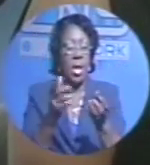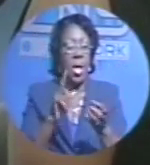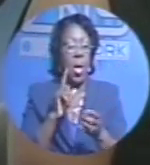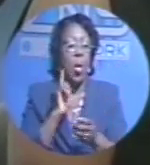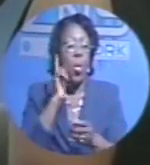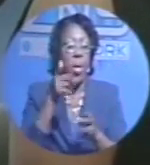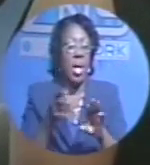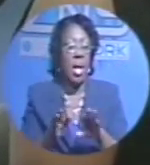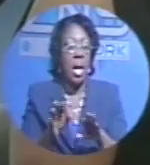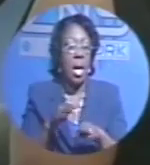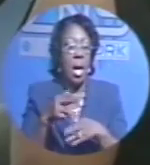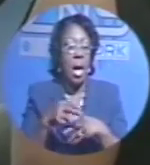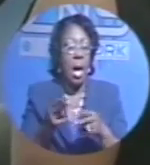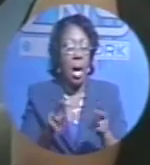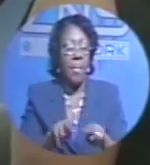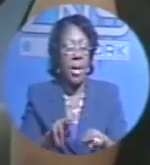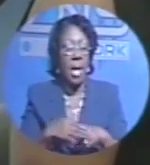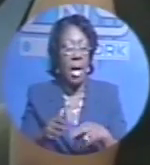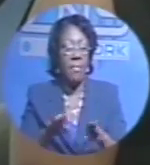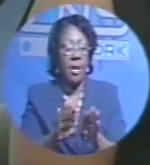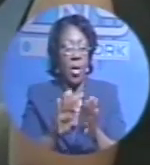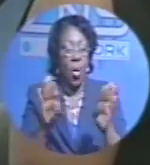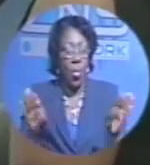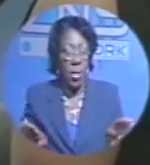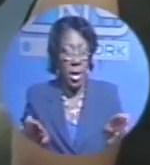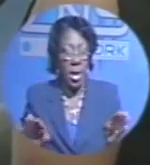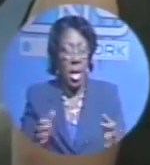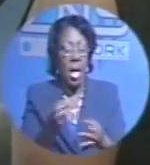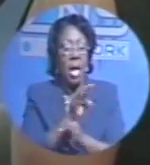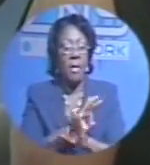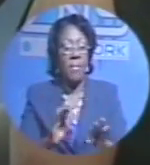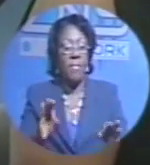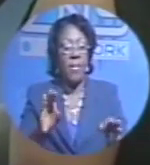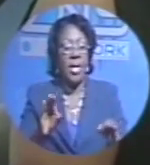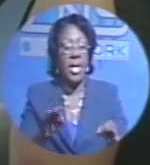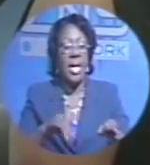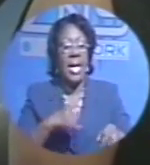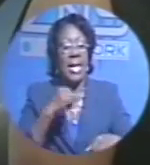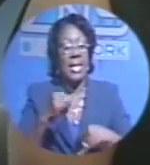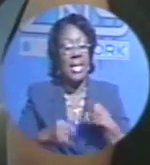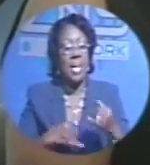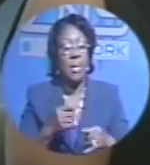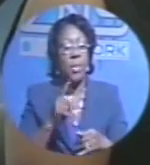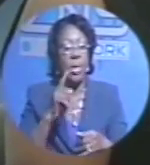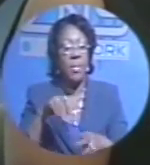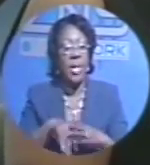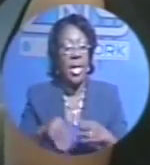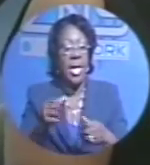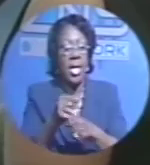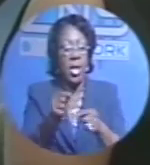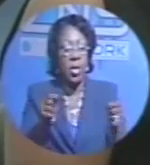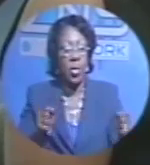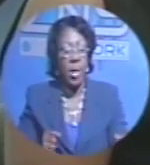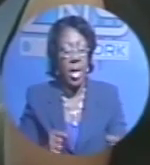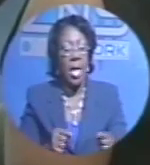after the opening, and free entertainment will be provided in the square until 5